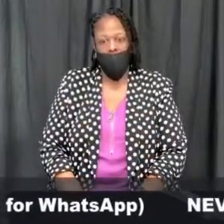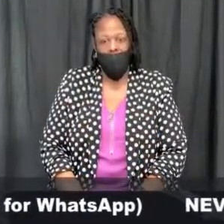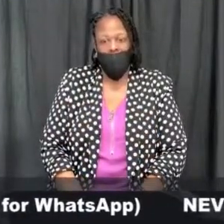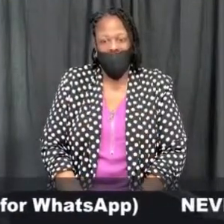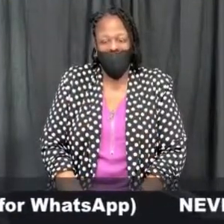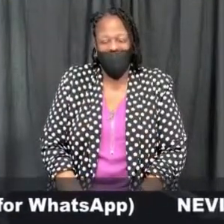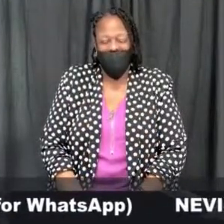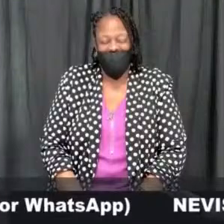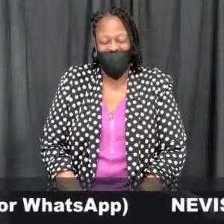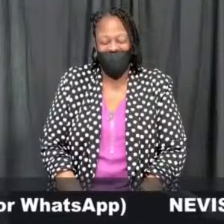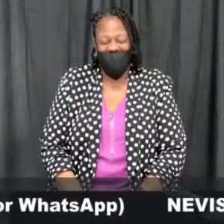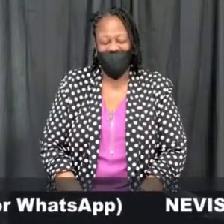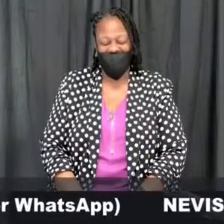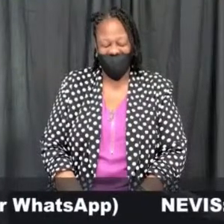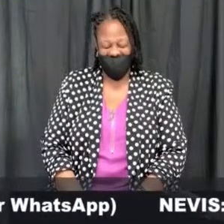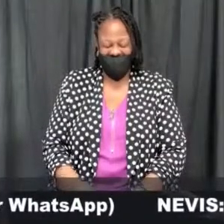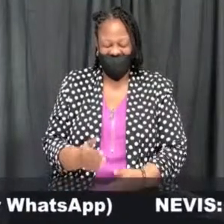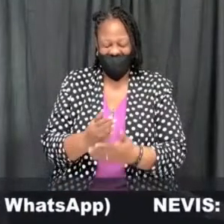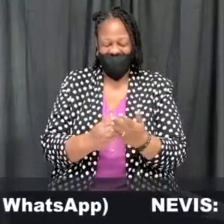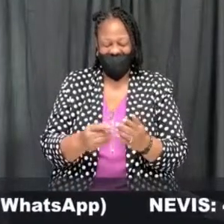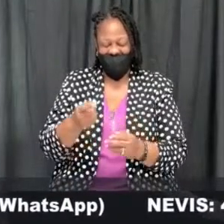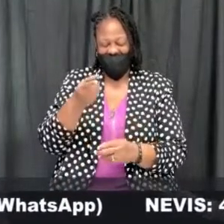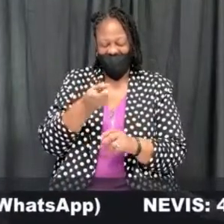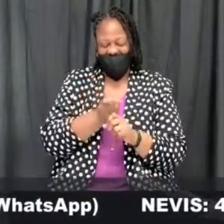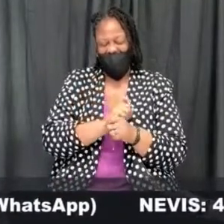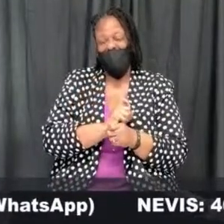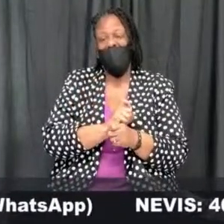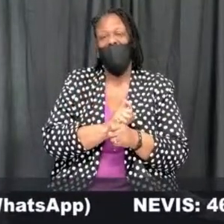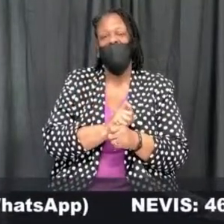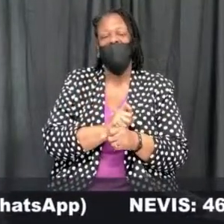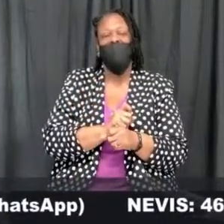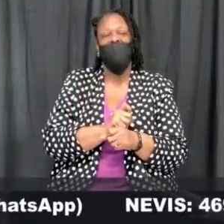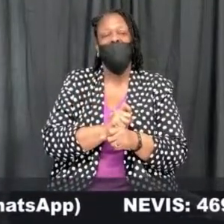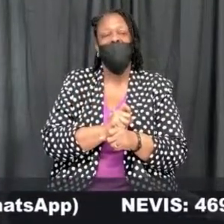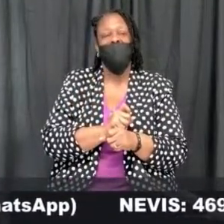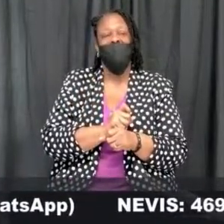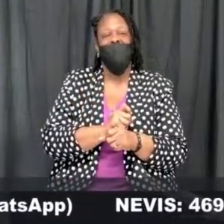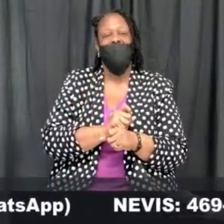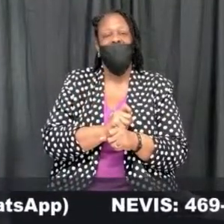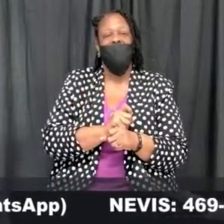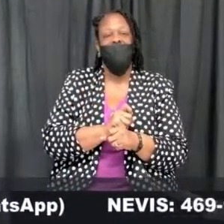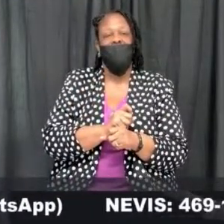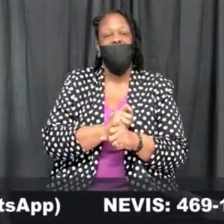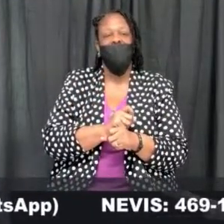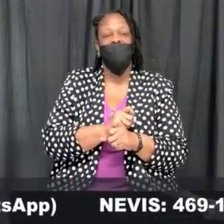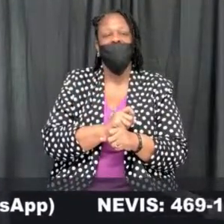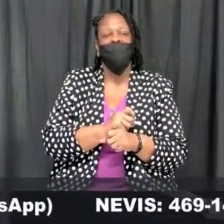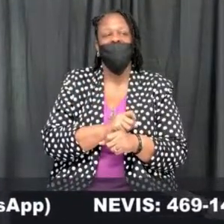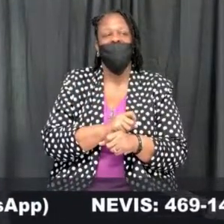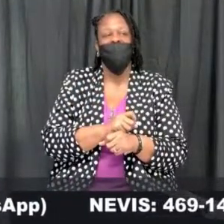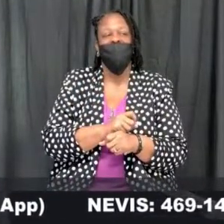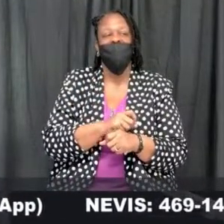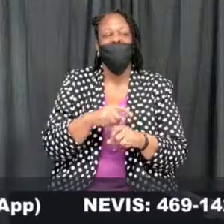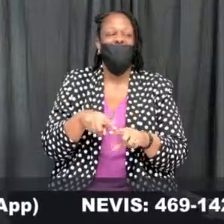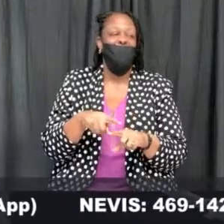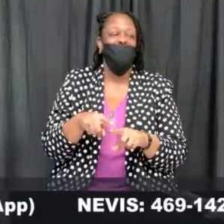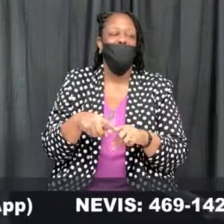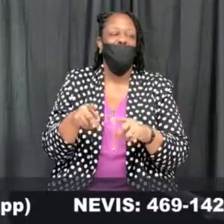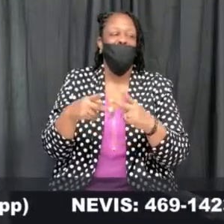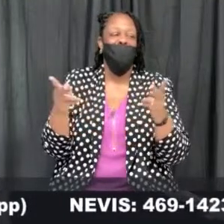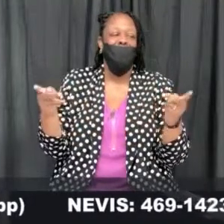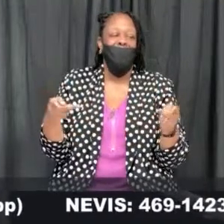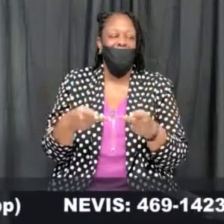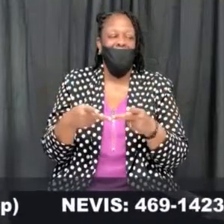of Information and Technology. Also includes Senior Representative of the St. Kitts Ear and Seaports